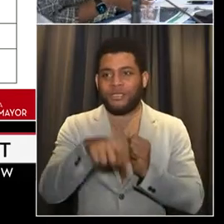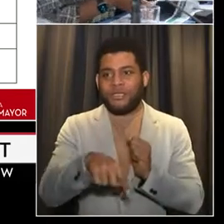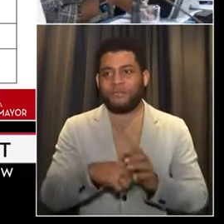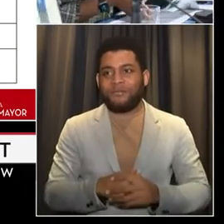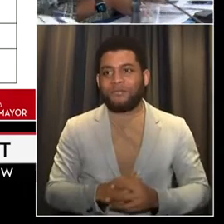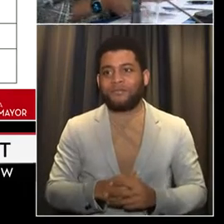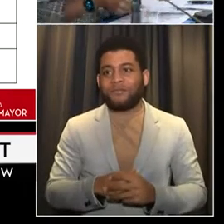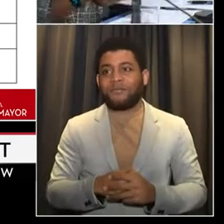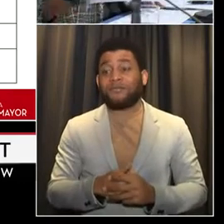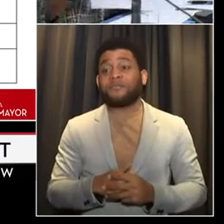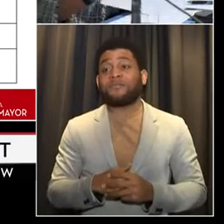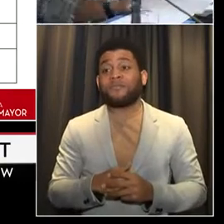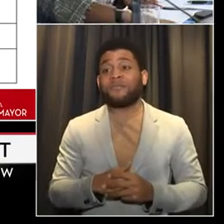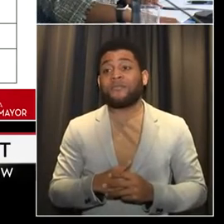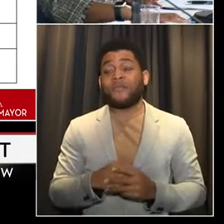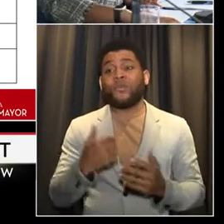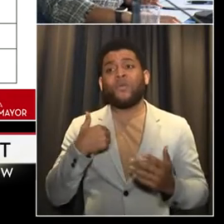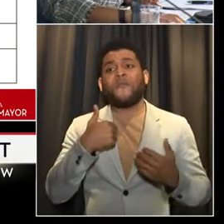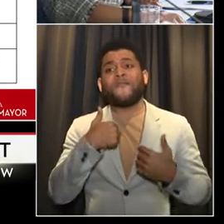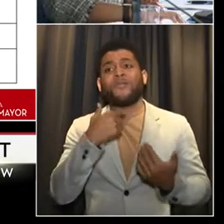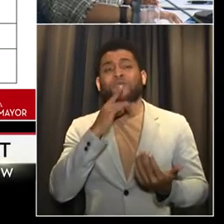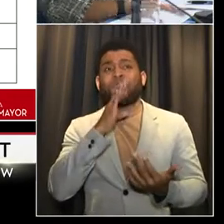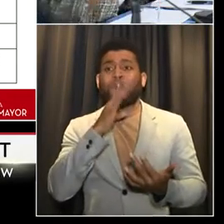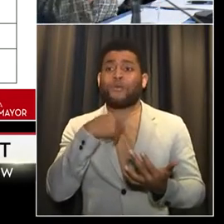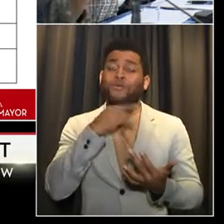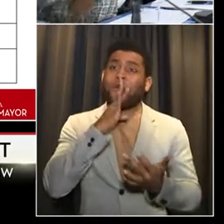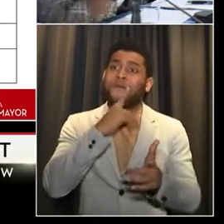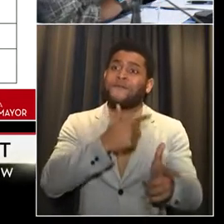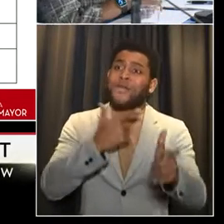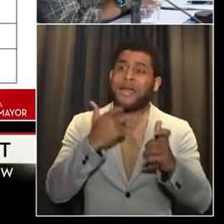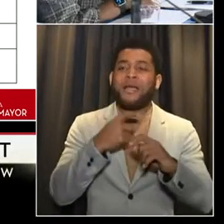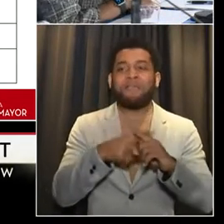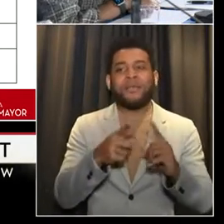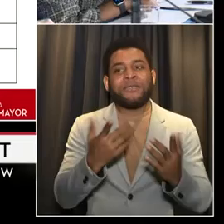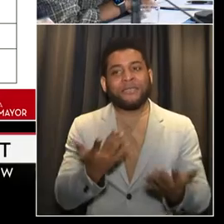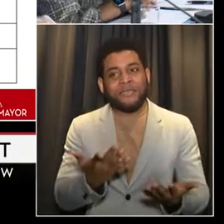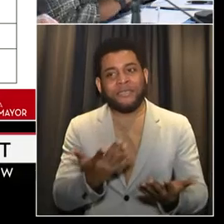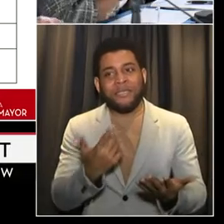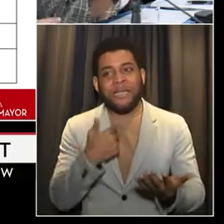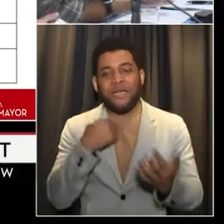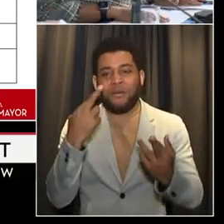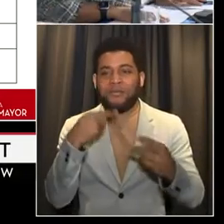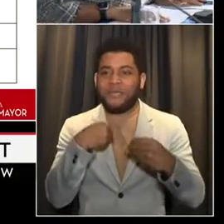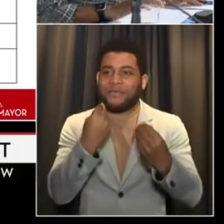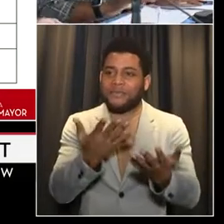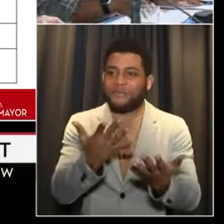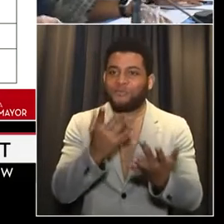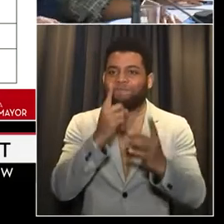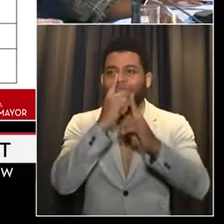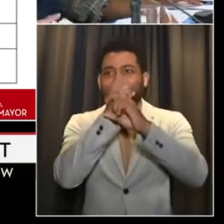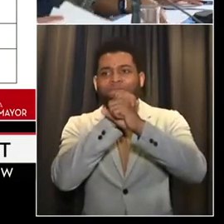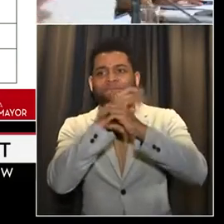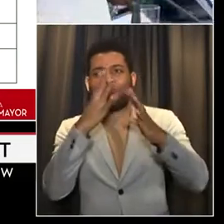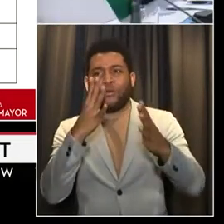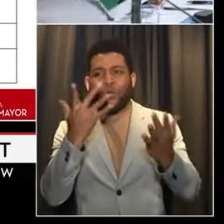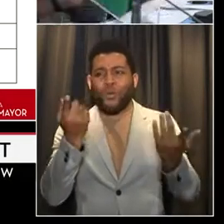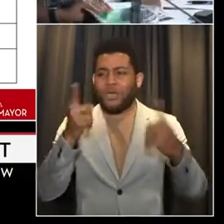spoken extremely quickly, but hopefully that gives you a bit of a picture of what's happening in public safety.